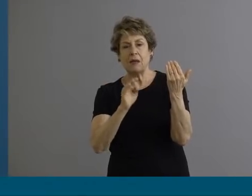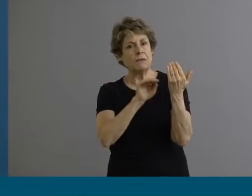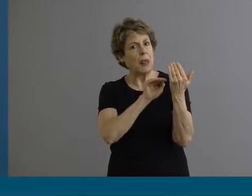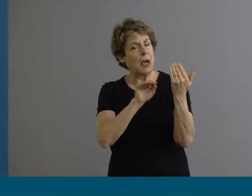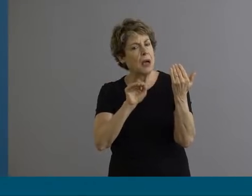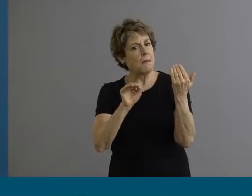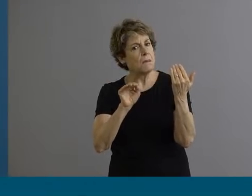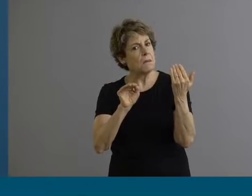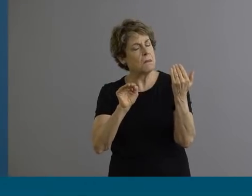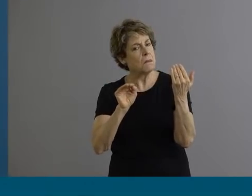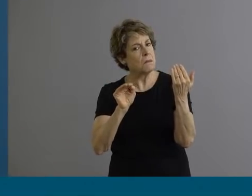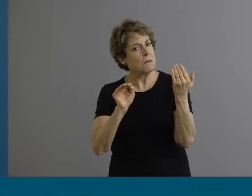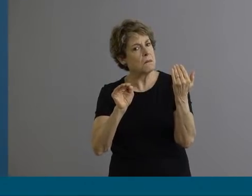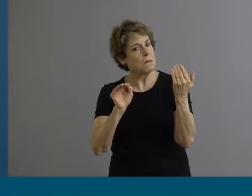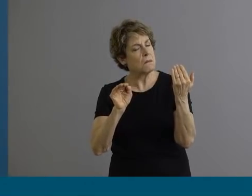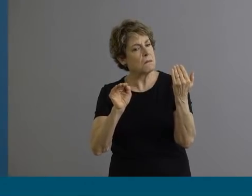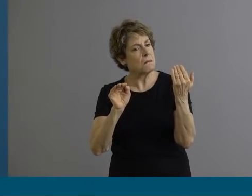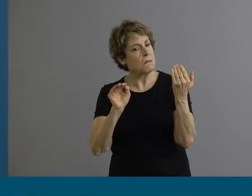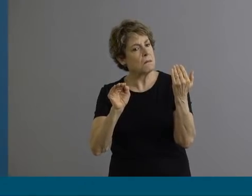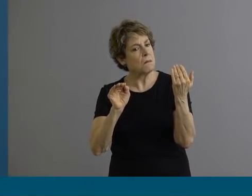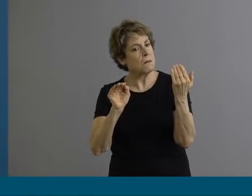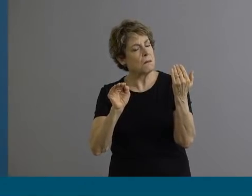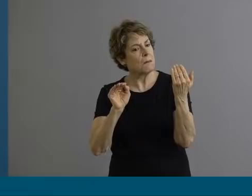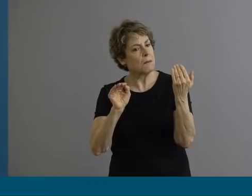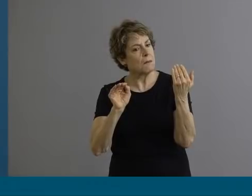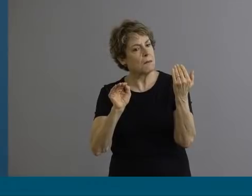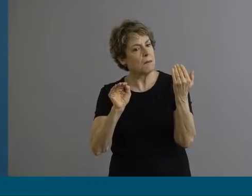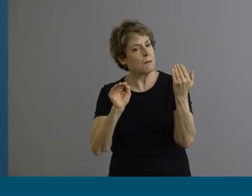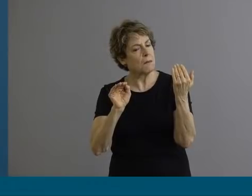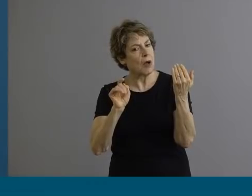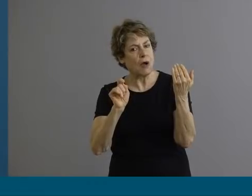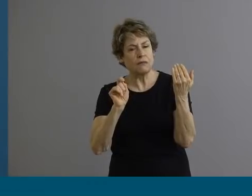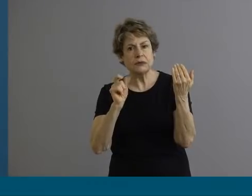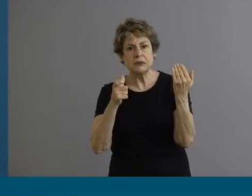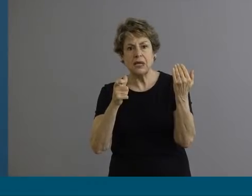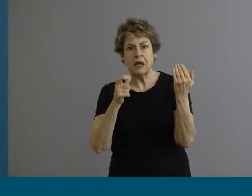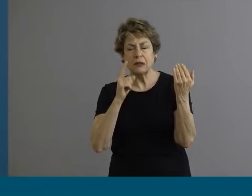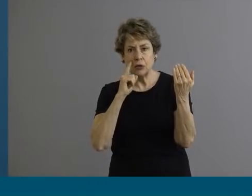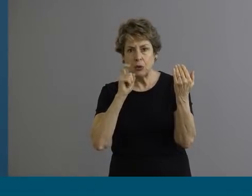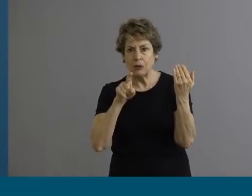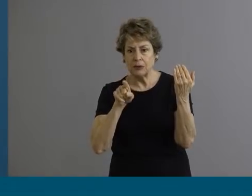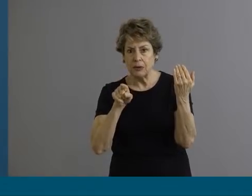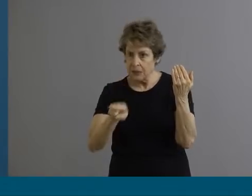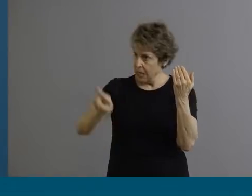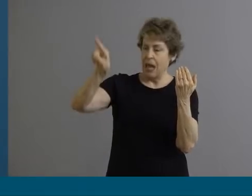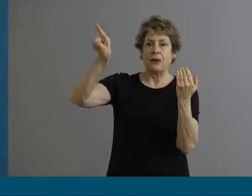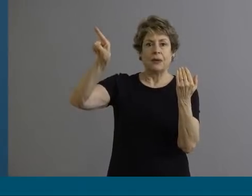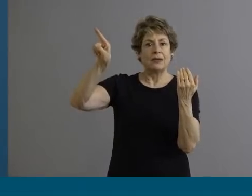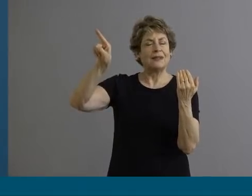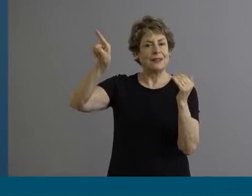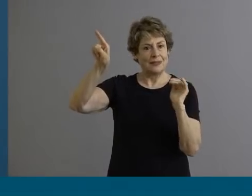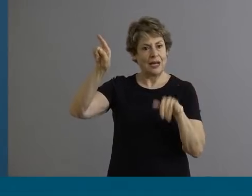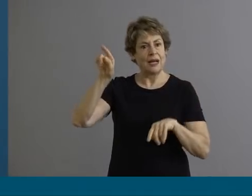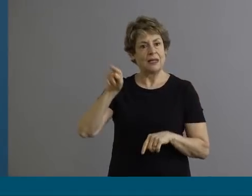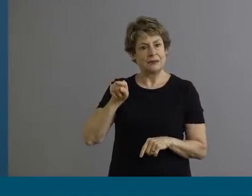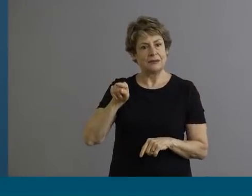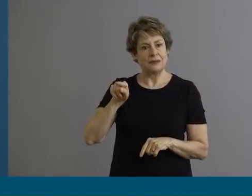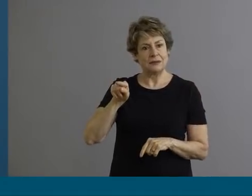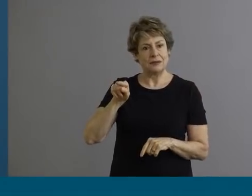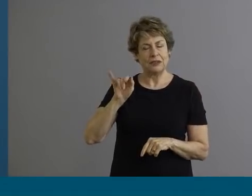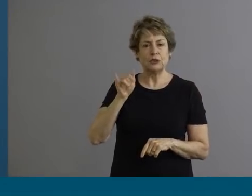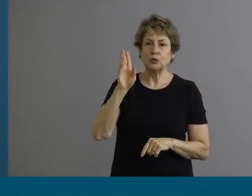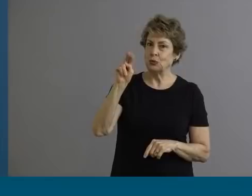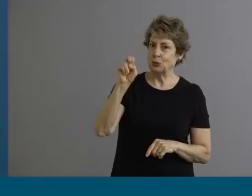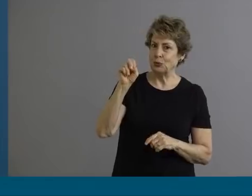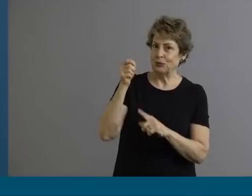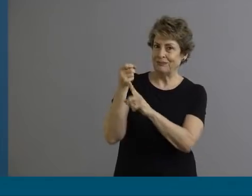And then there was a rapid rise of these cases in June. Now, I want to